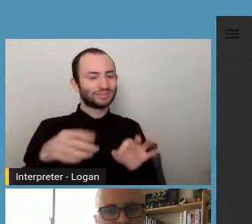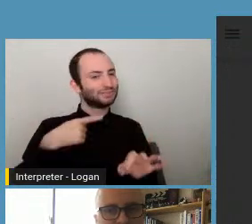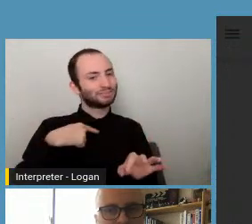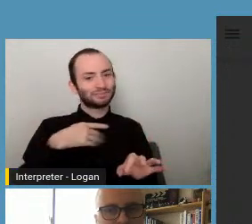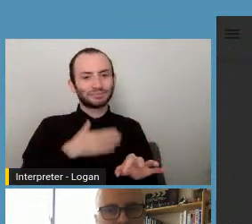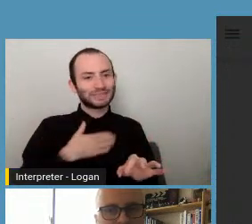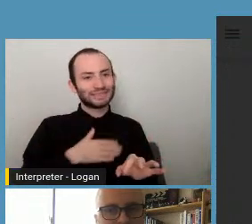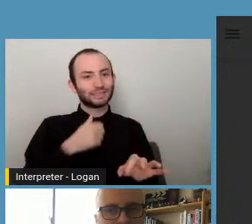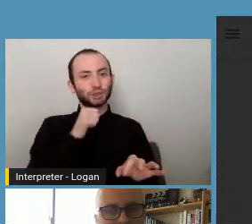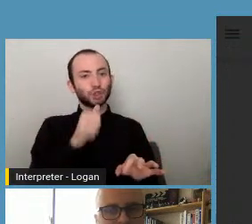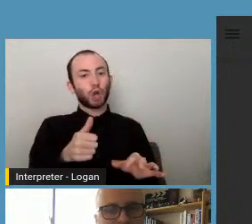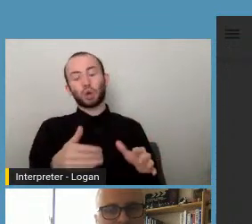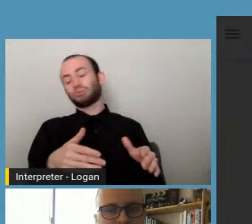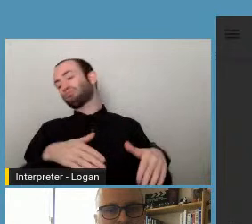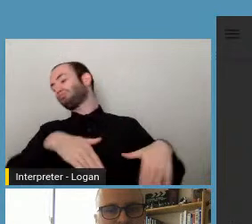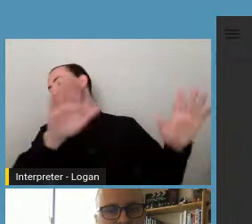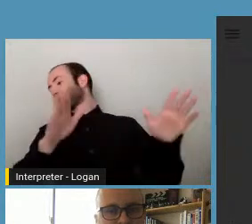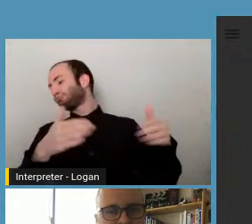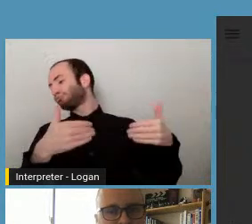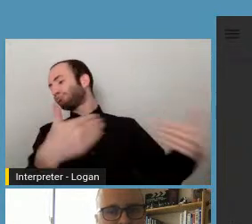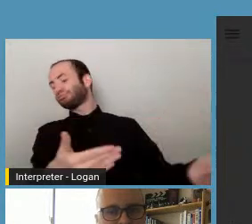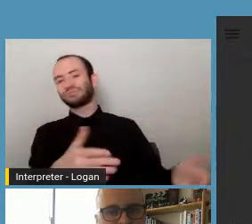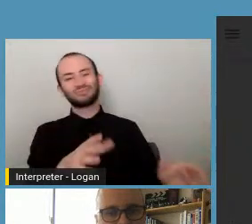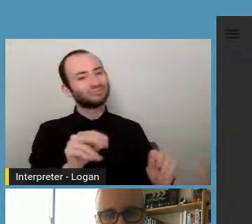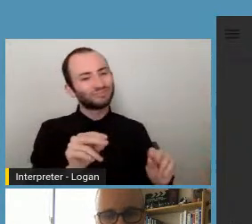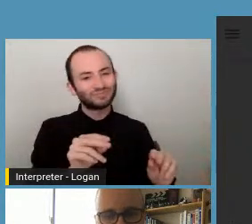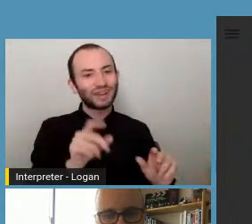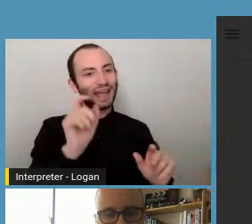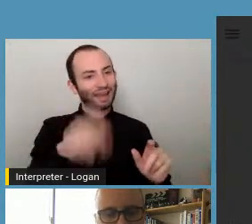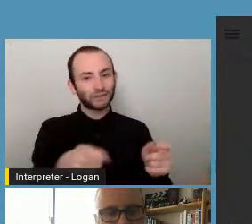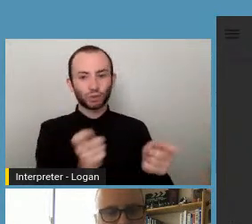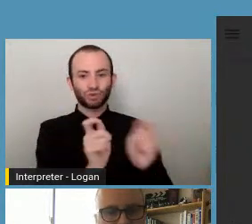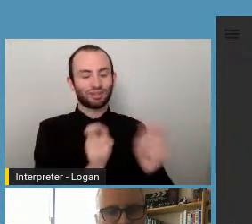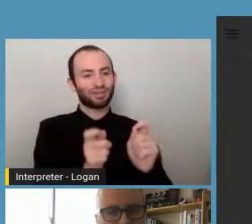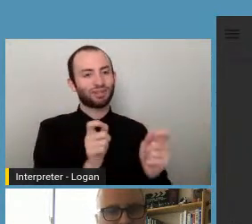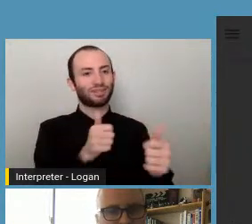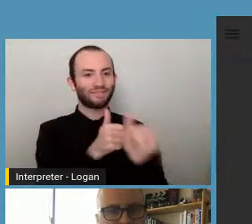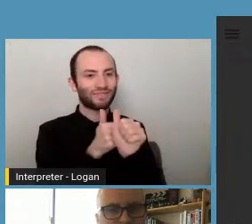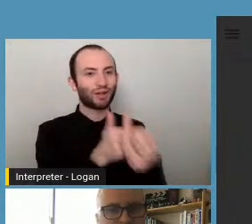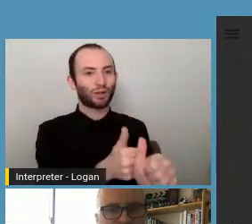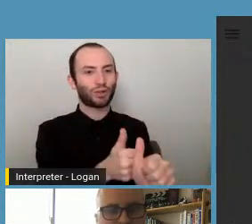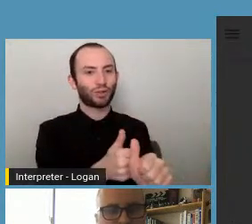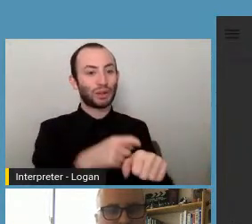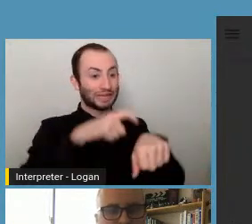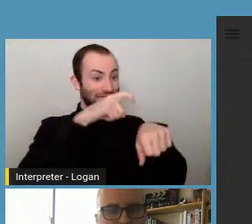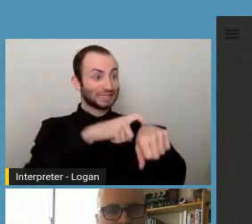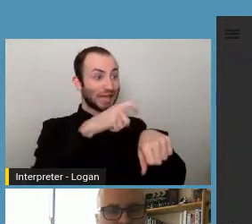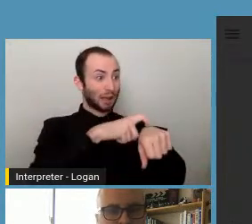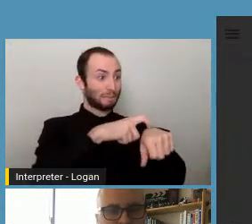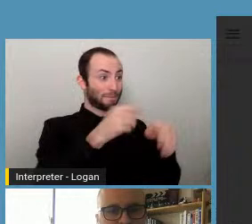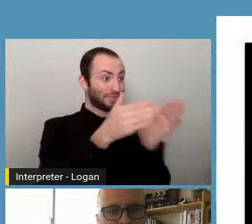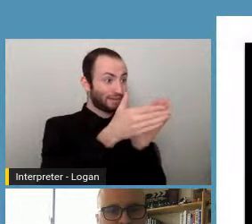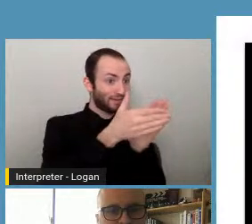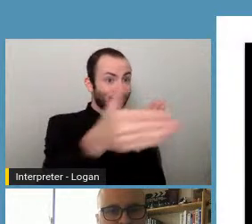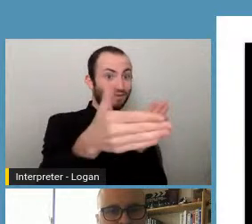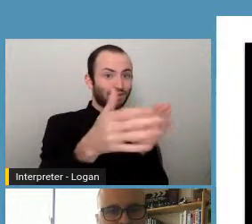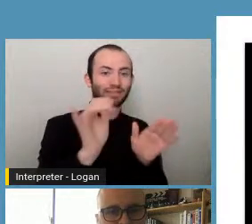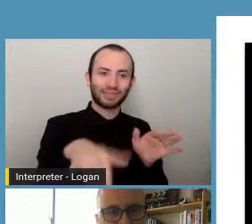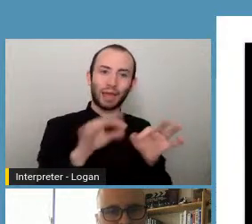those pitfalls that Corey just warned about. However, the time syncing capability is super powerful and a free feature.